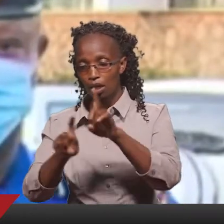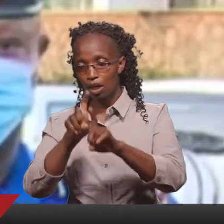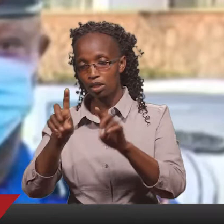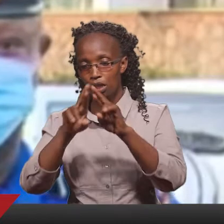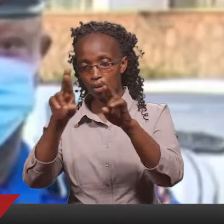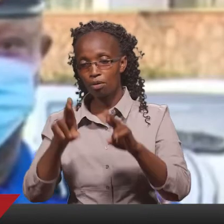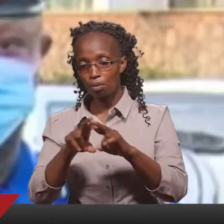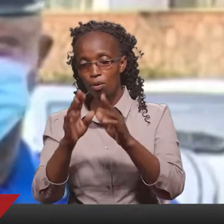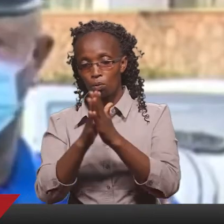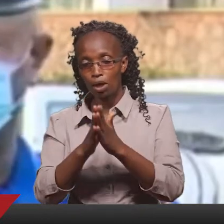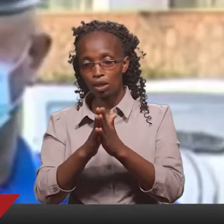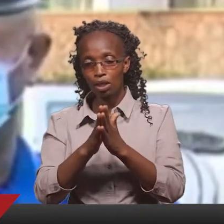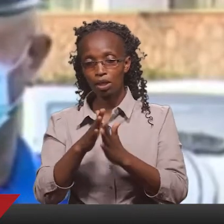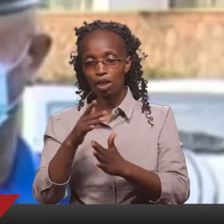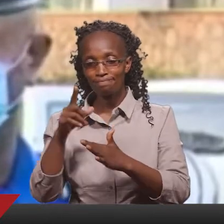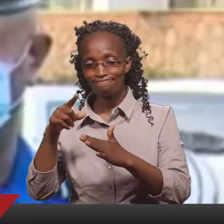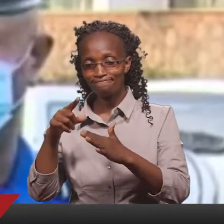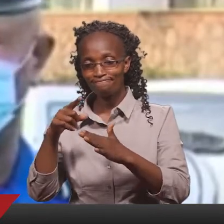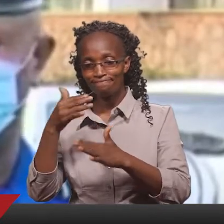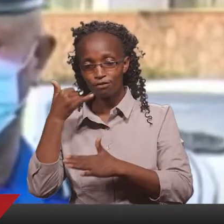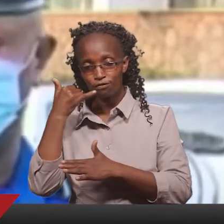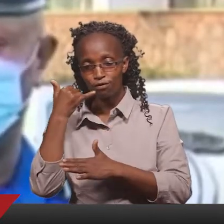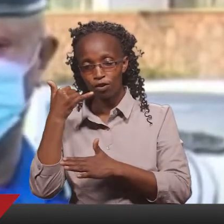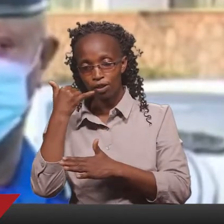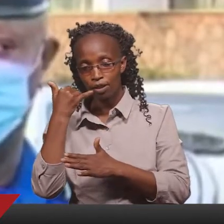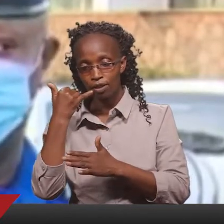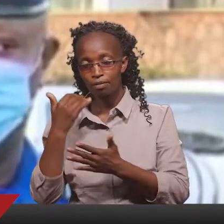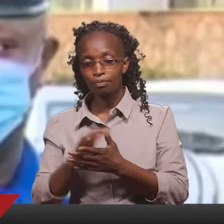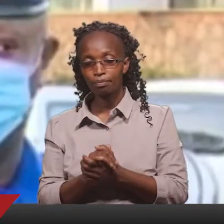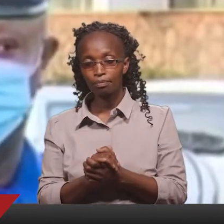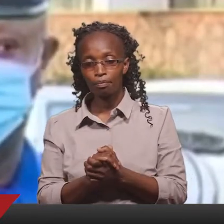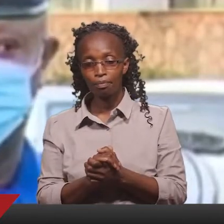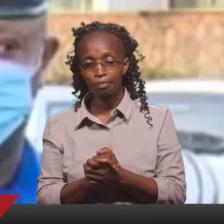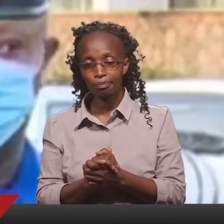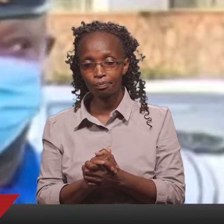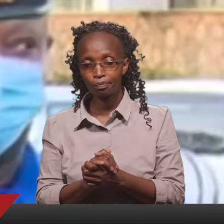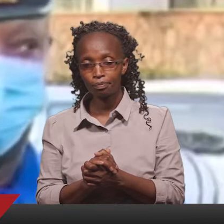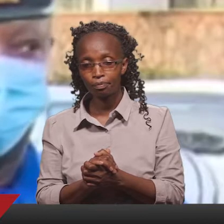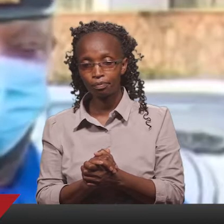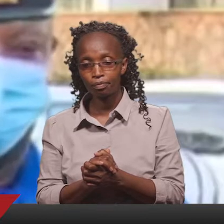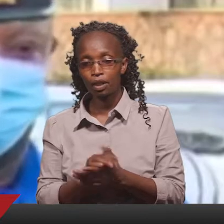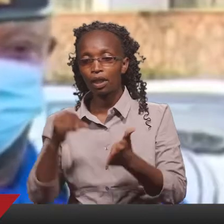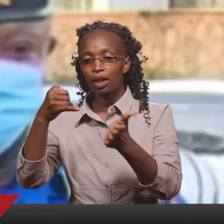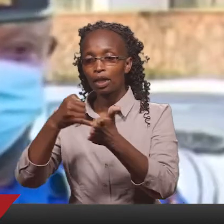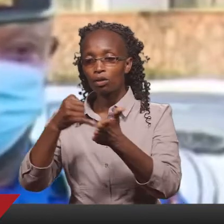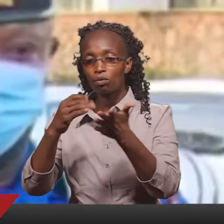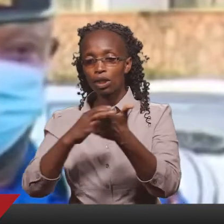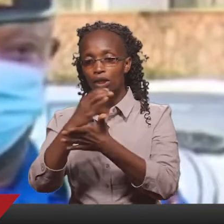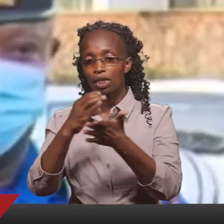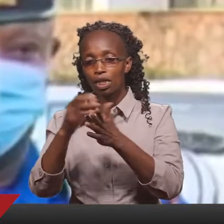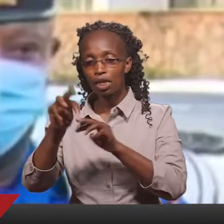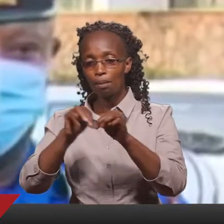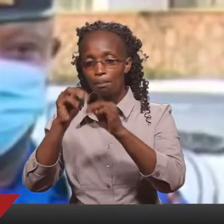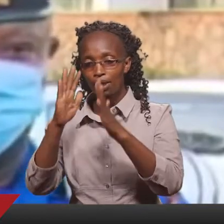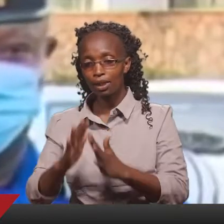must enter the examination room with a cell phone. That includes the center managers. The